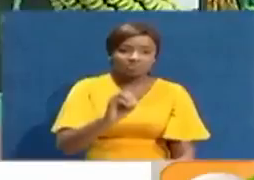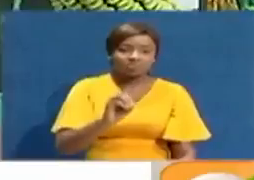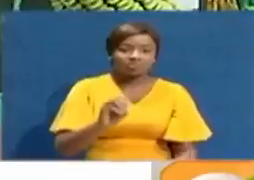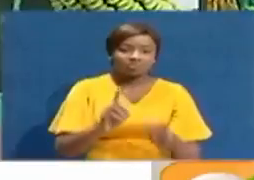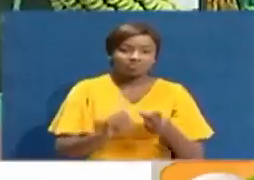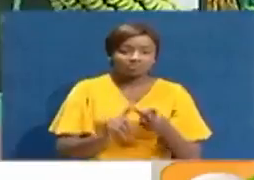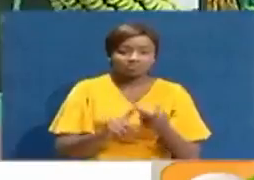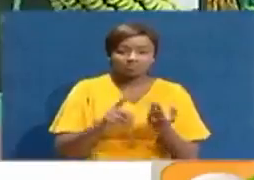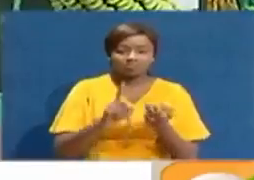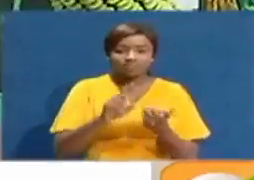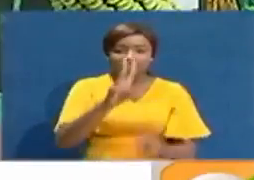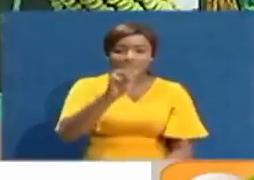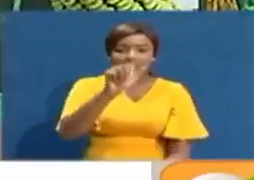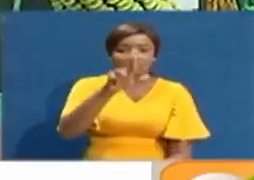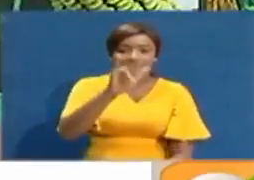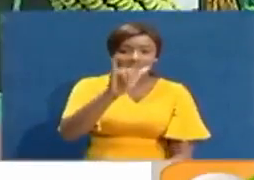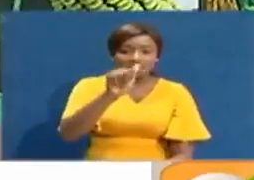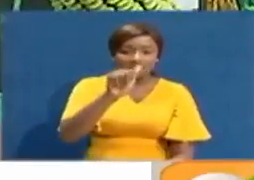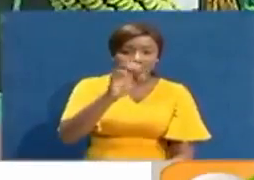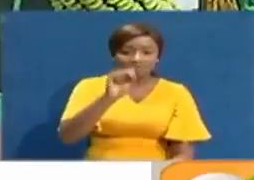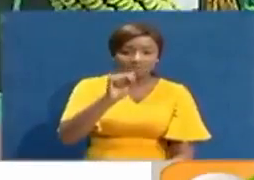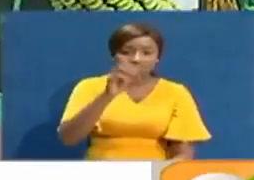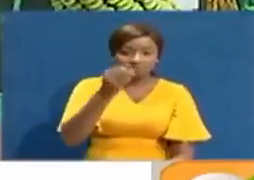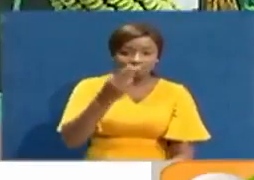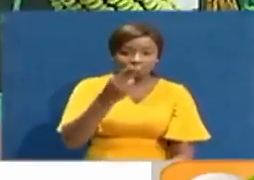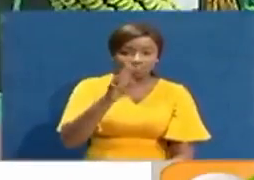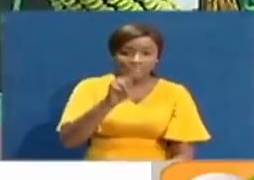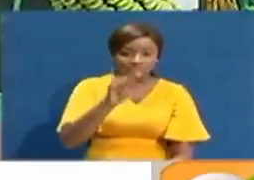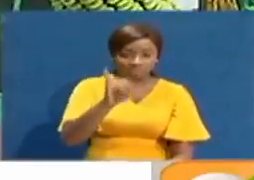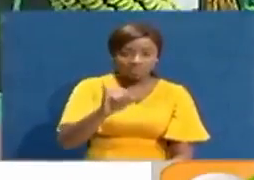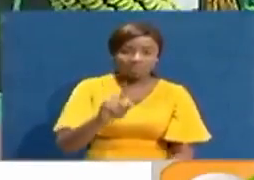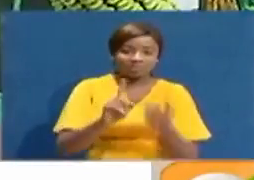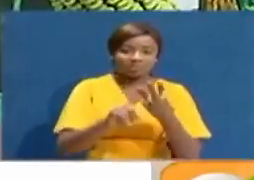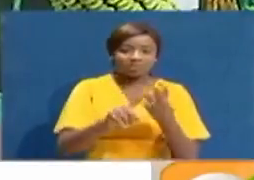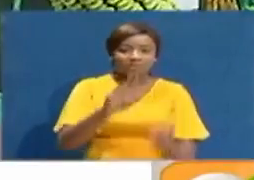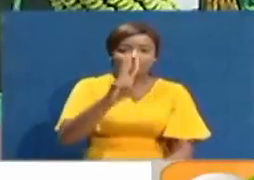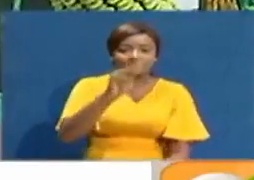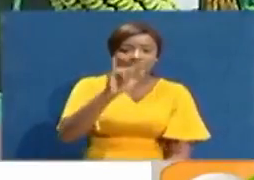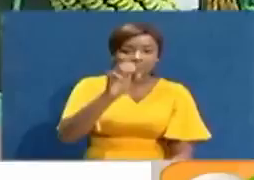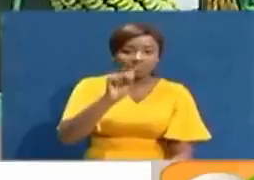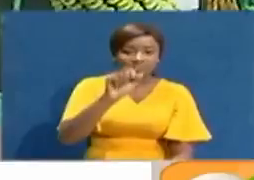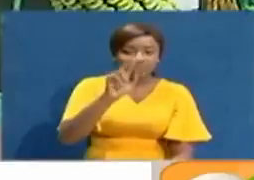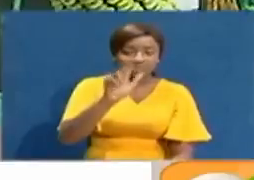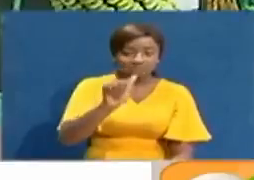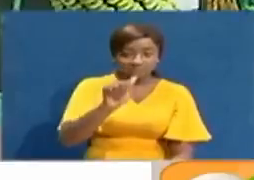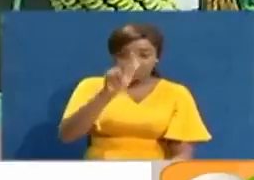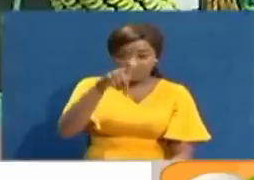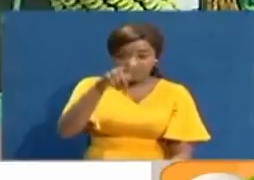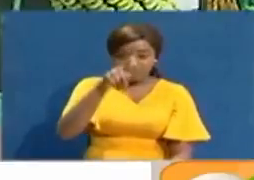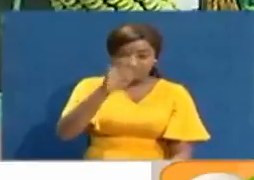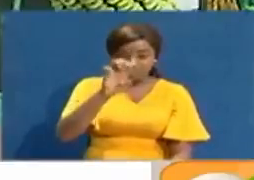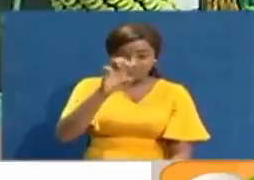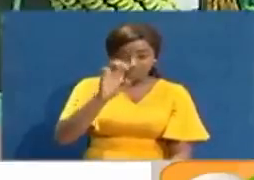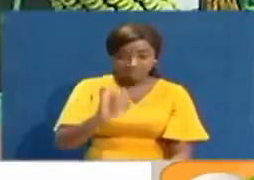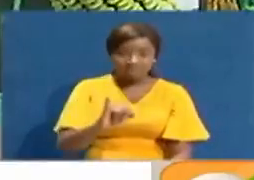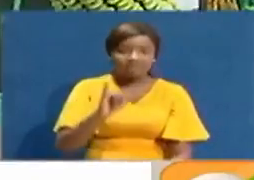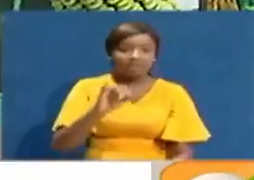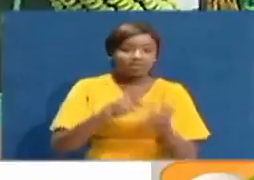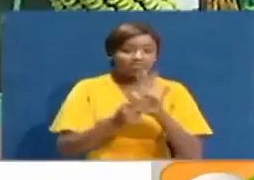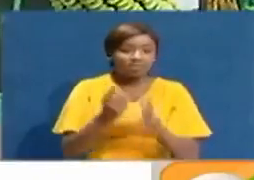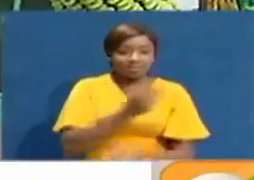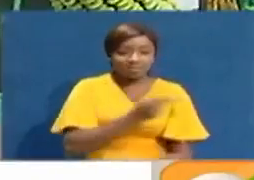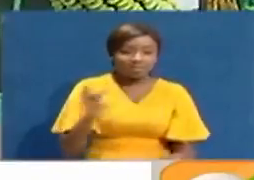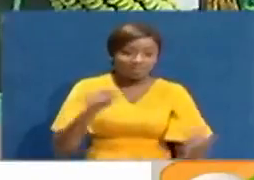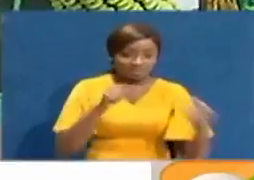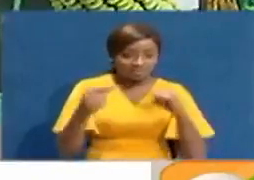Ndosua, Mariashoni, Sigotik, and Misipe. So the security officials have been battling the